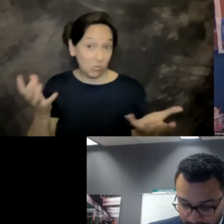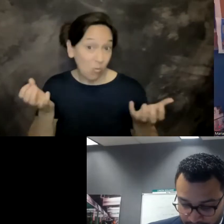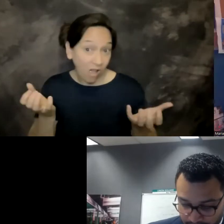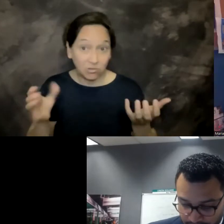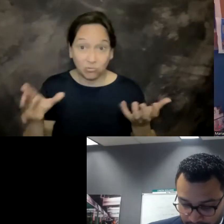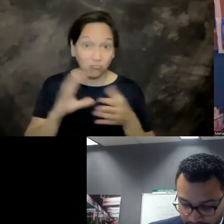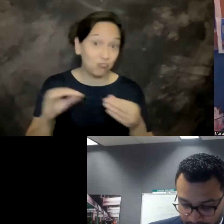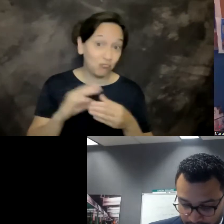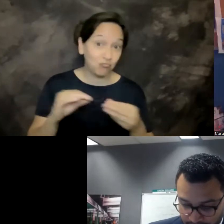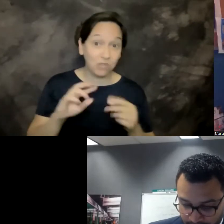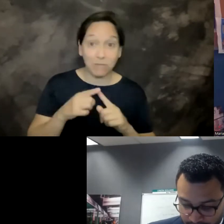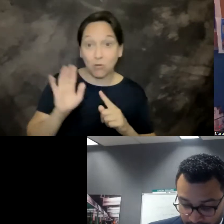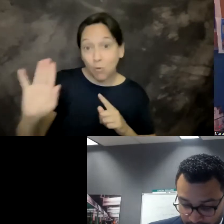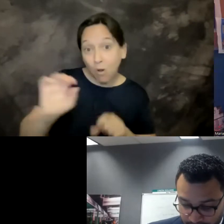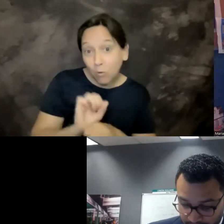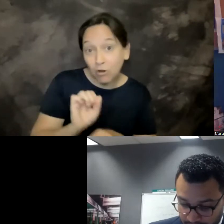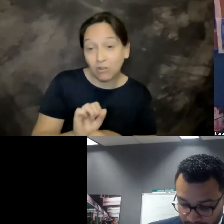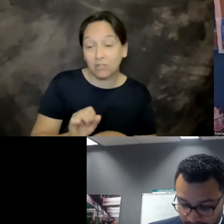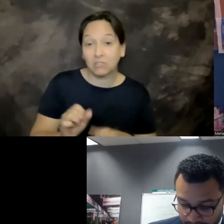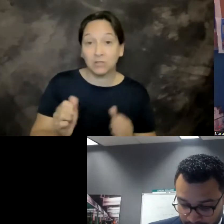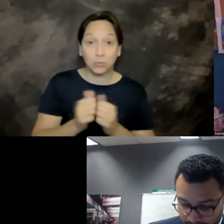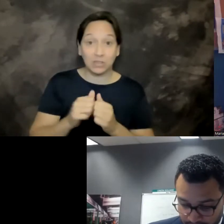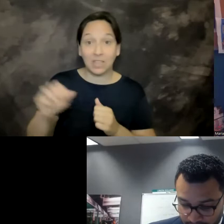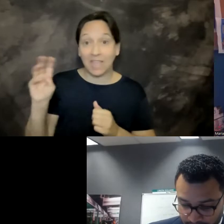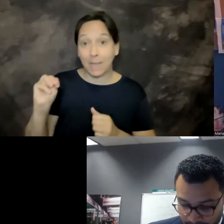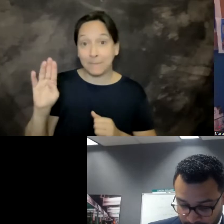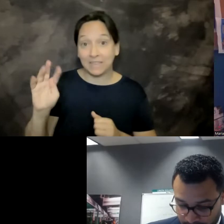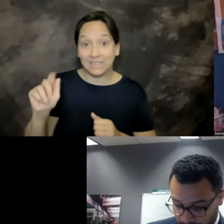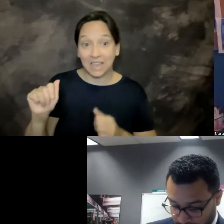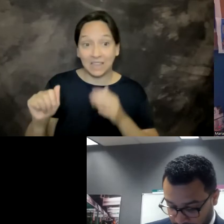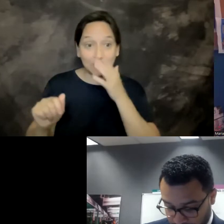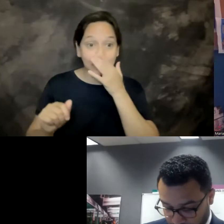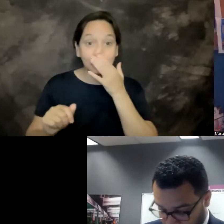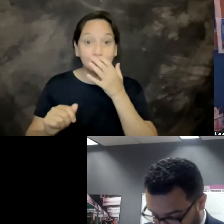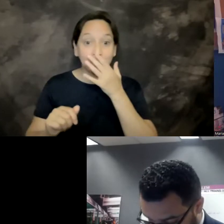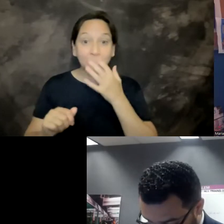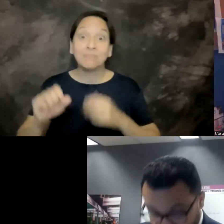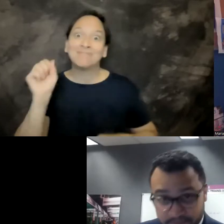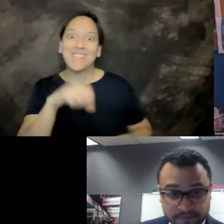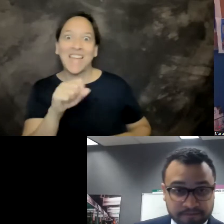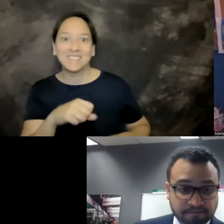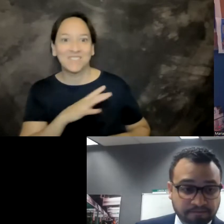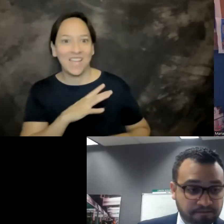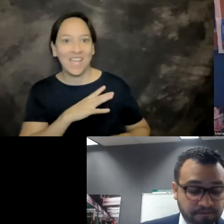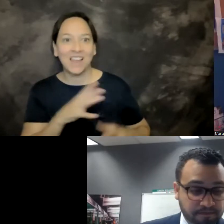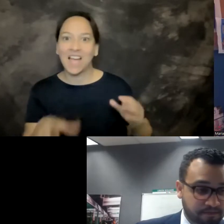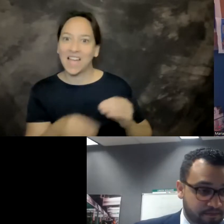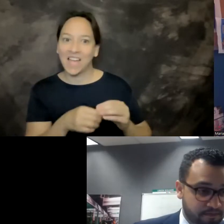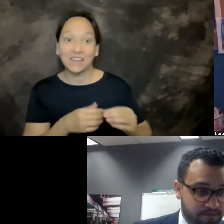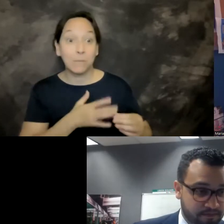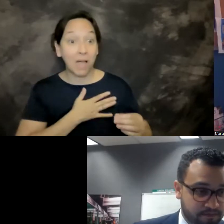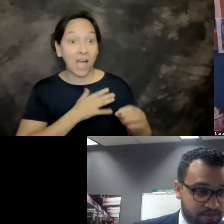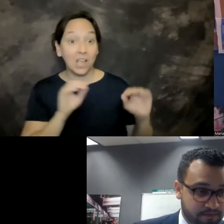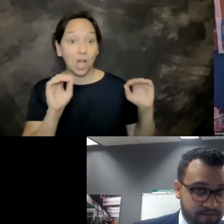few words about the work that you've been doing directly with the MBTA. Yes, I'll just add a few things. Thank you, Chief. So my office is working